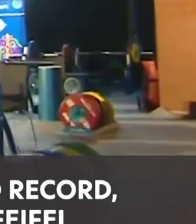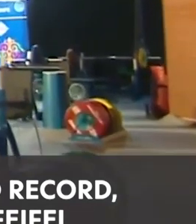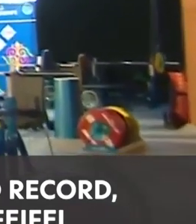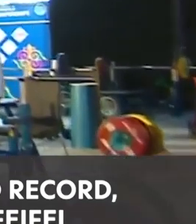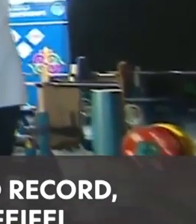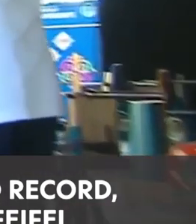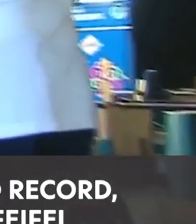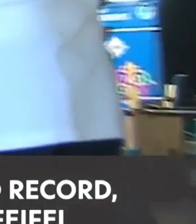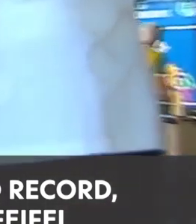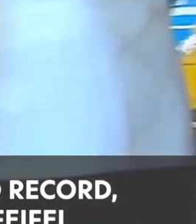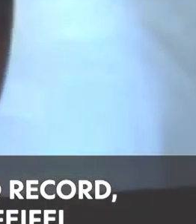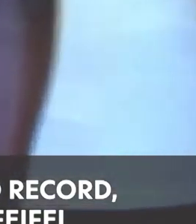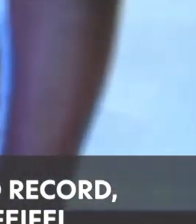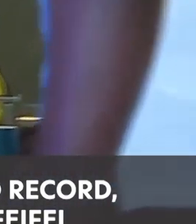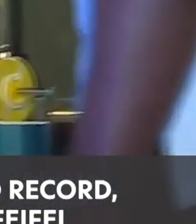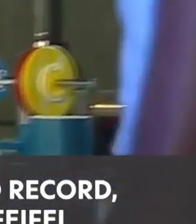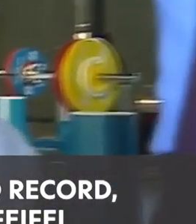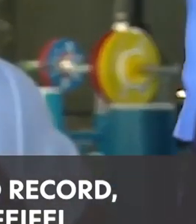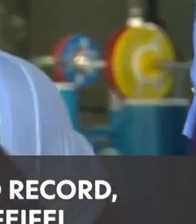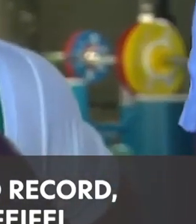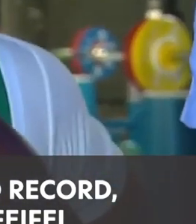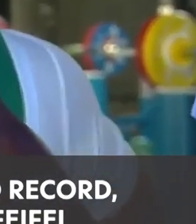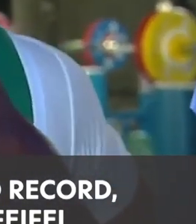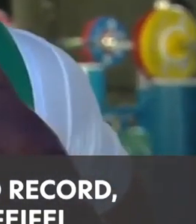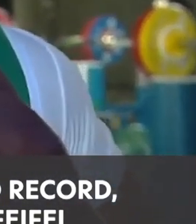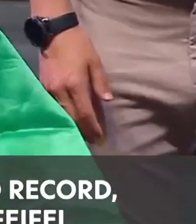It doesn't get any better than her!